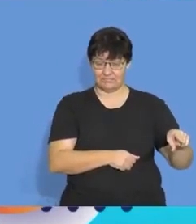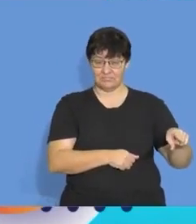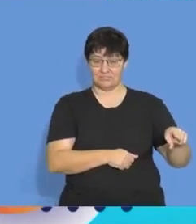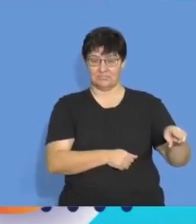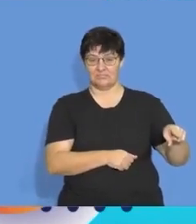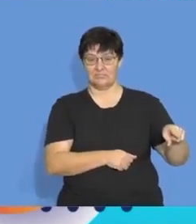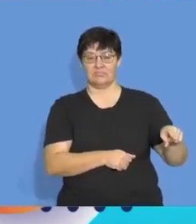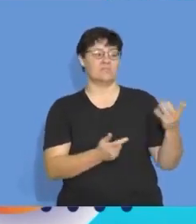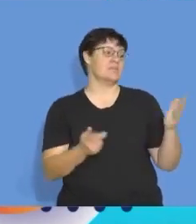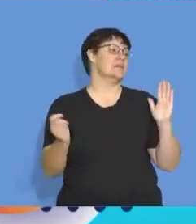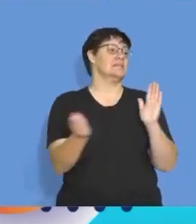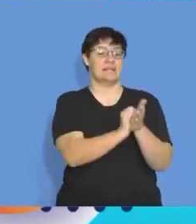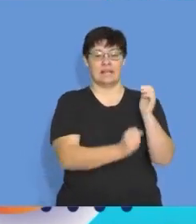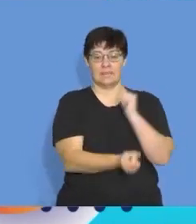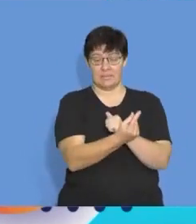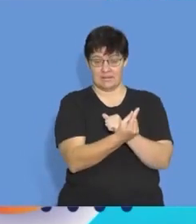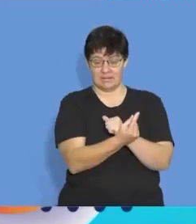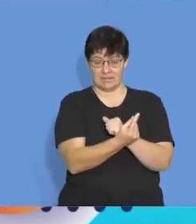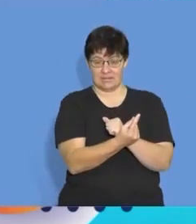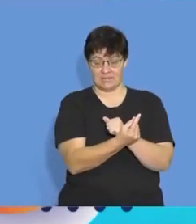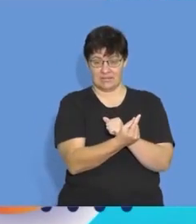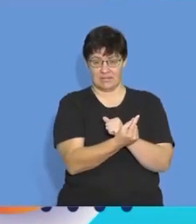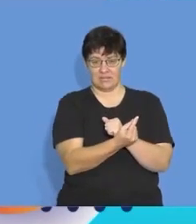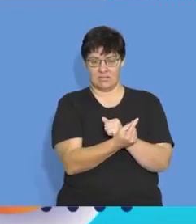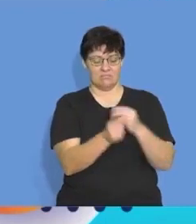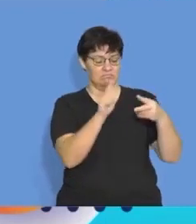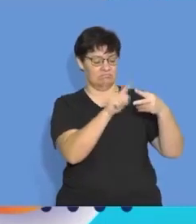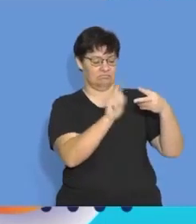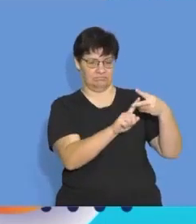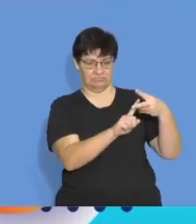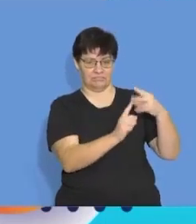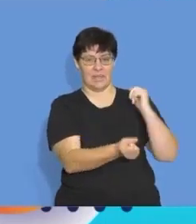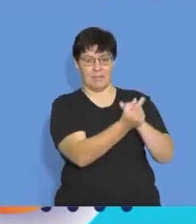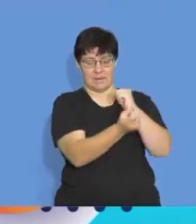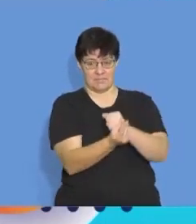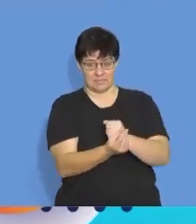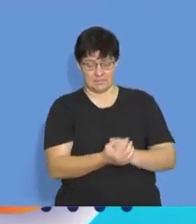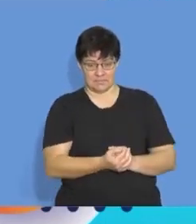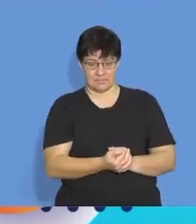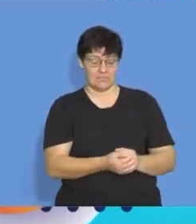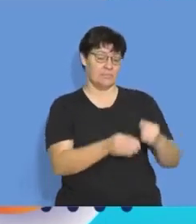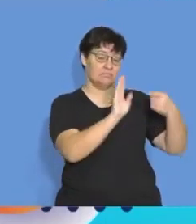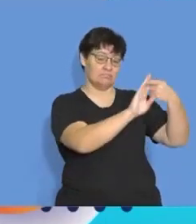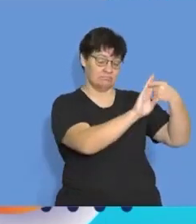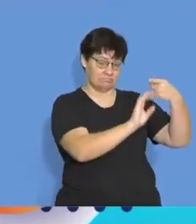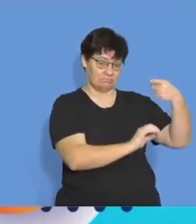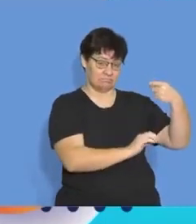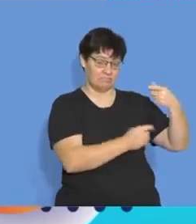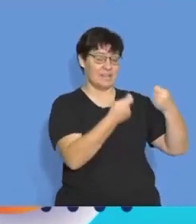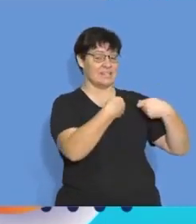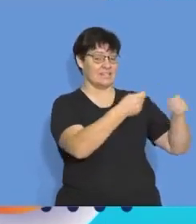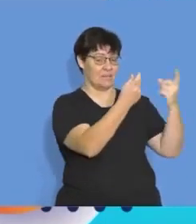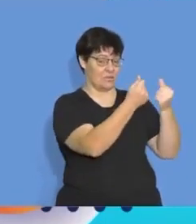whenever a sales takes place, there are two transactions involved. One with the selling